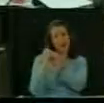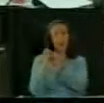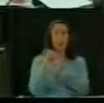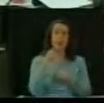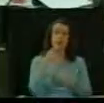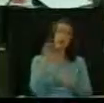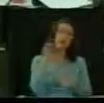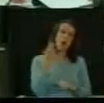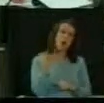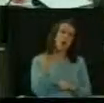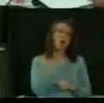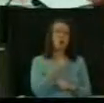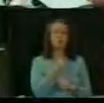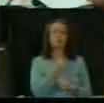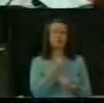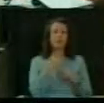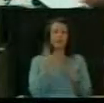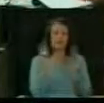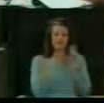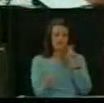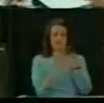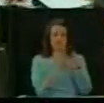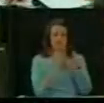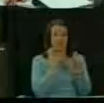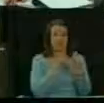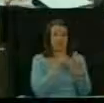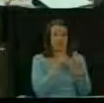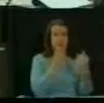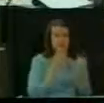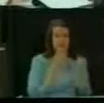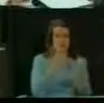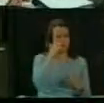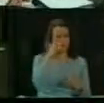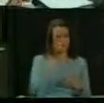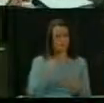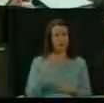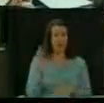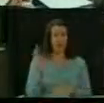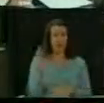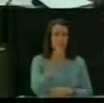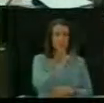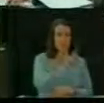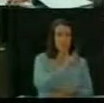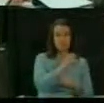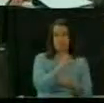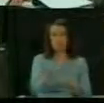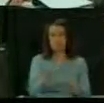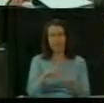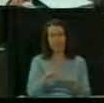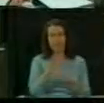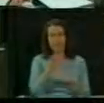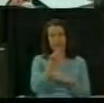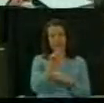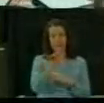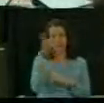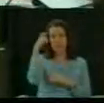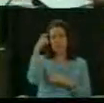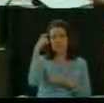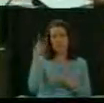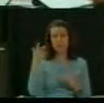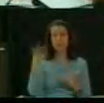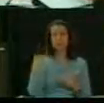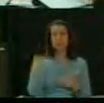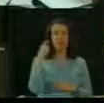our friends because we're all serving in government together, or they're going to say, oh, we're just going after our enemies because there